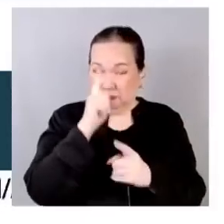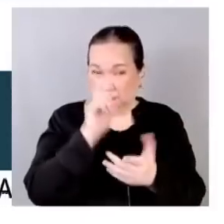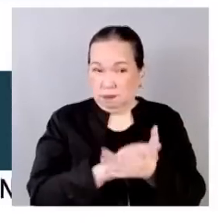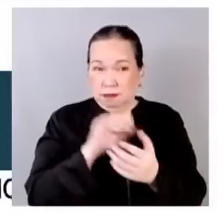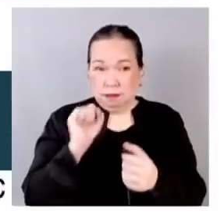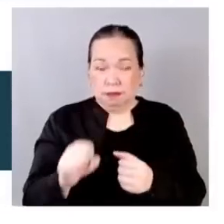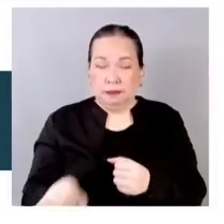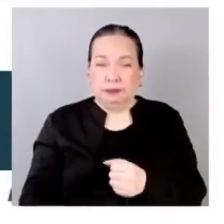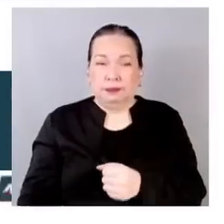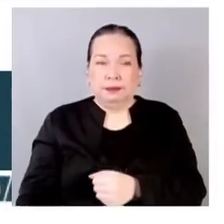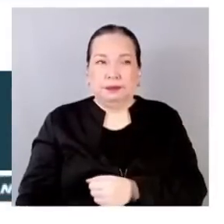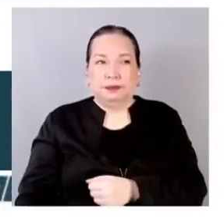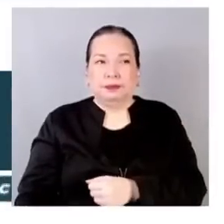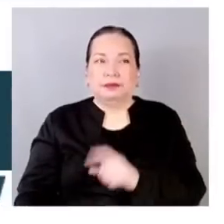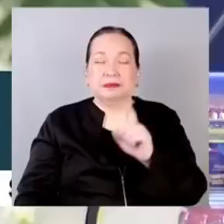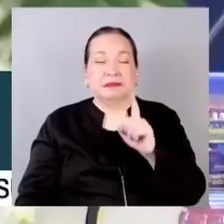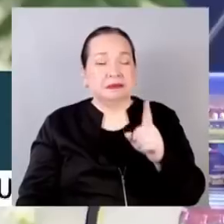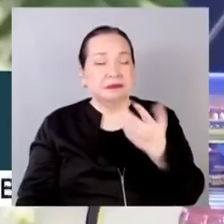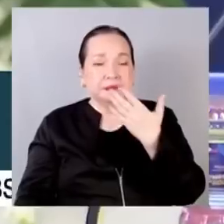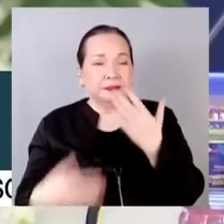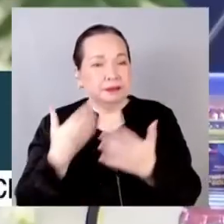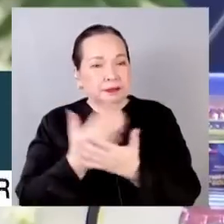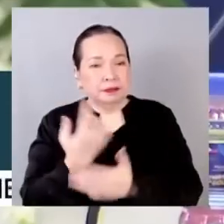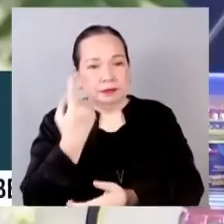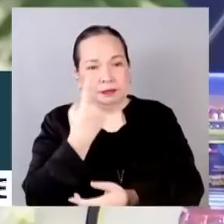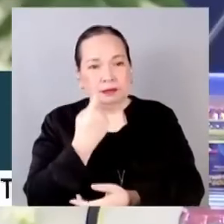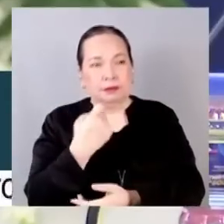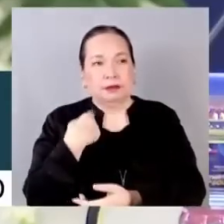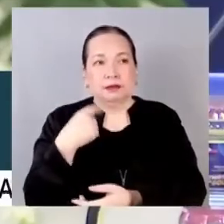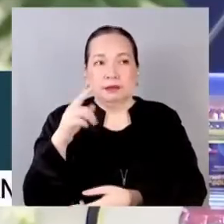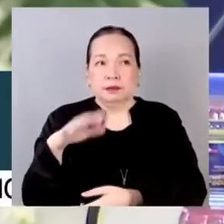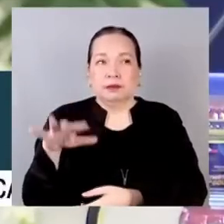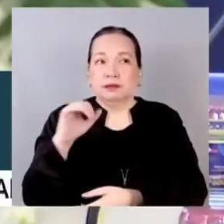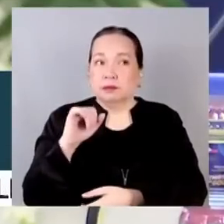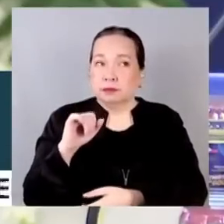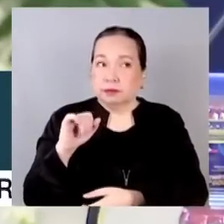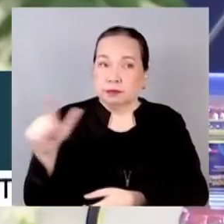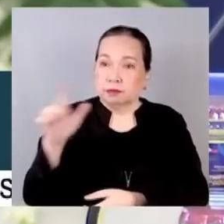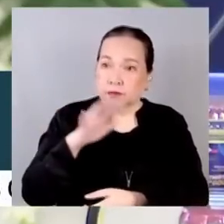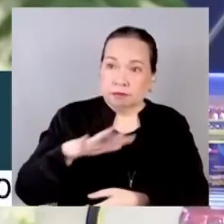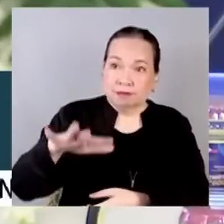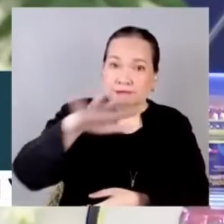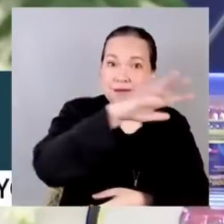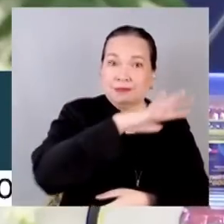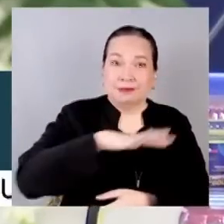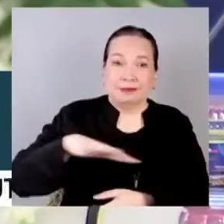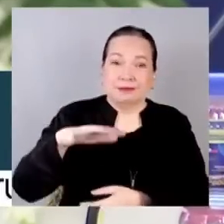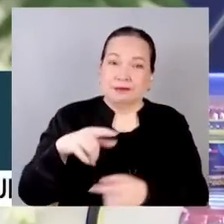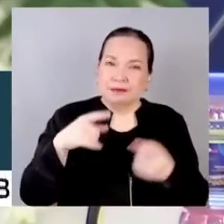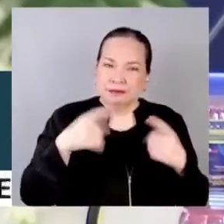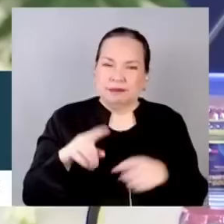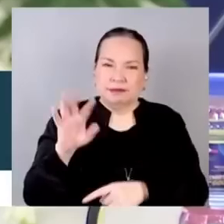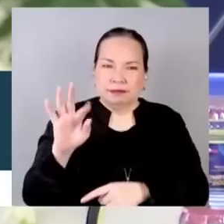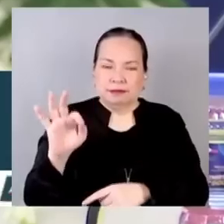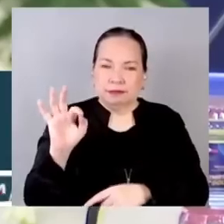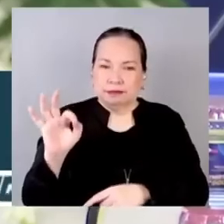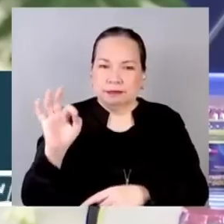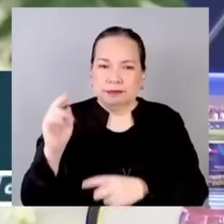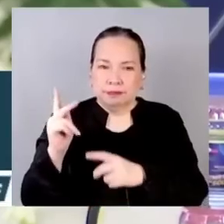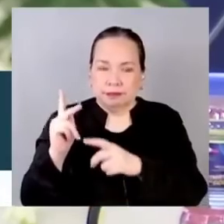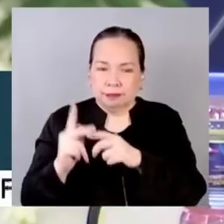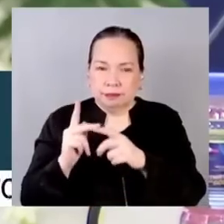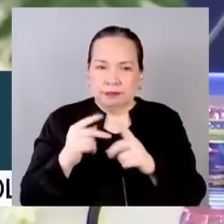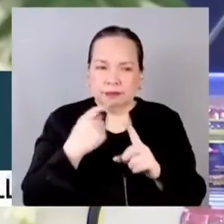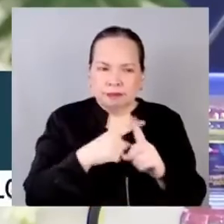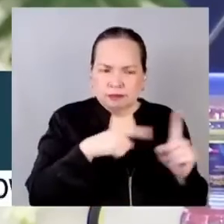yes. That's a very interesting question, Carmina, because this whole scenario of the 990 kilos and the pilferage of